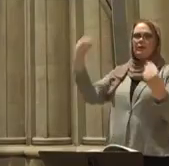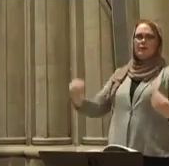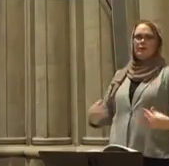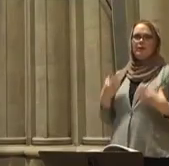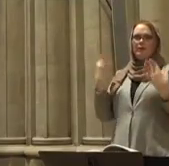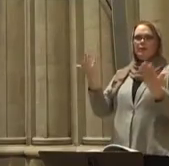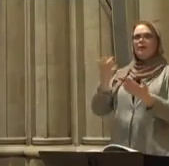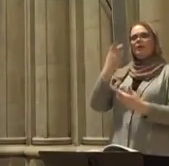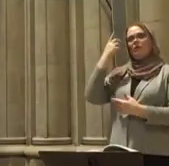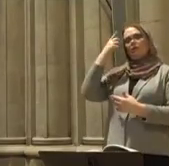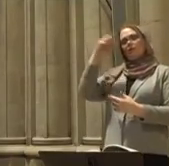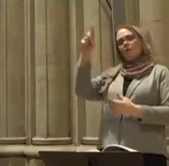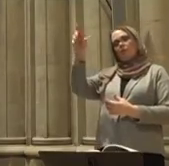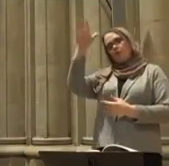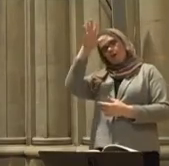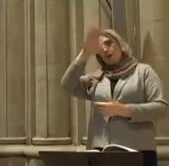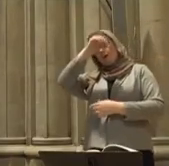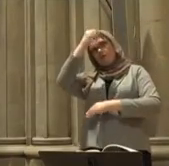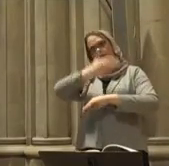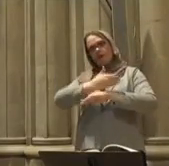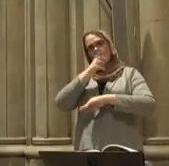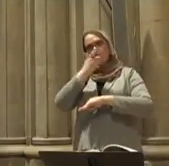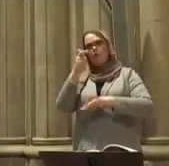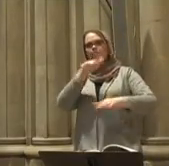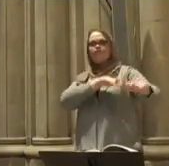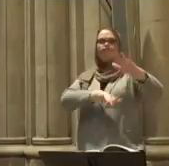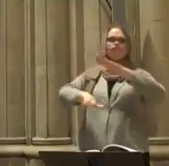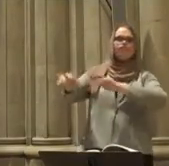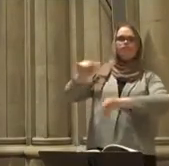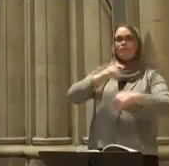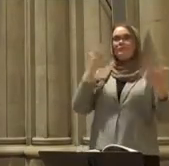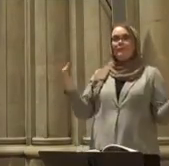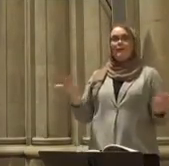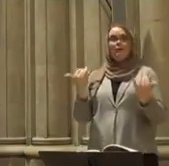Son who are with us this morning. Thank you.